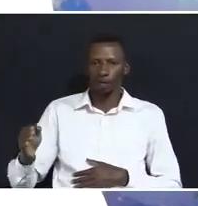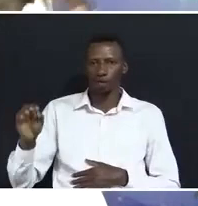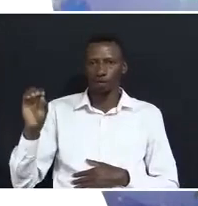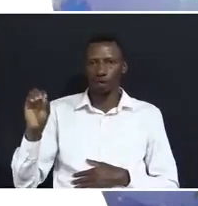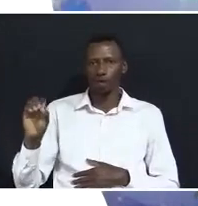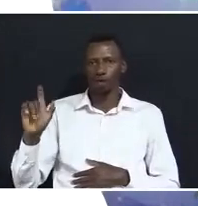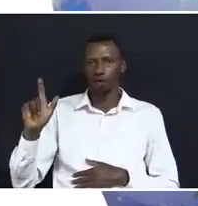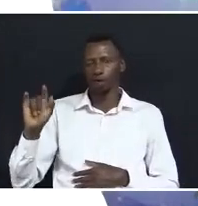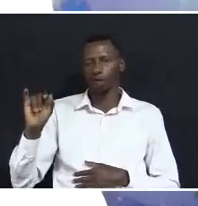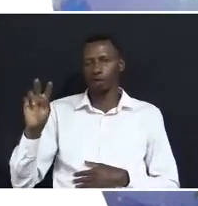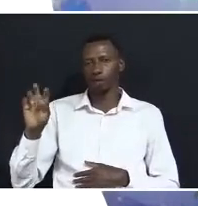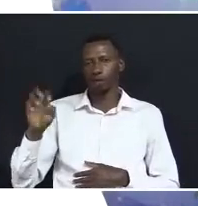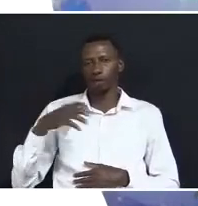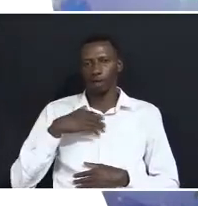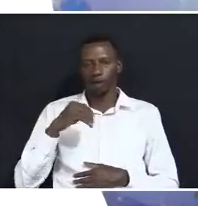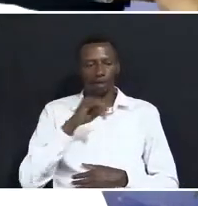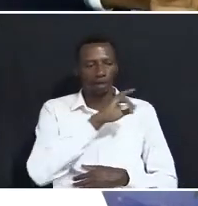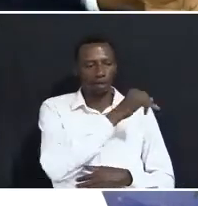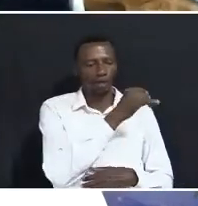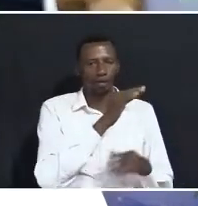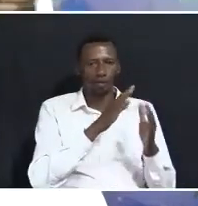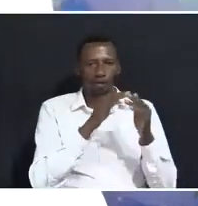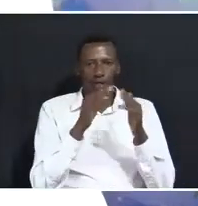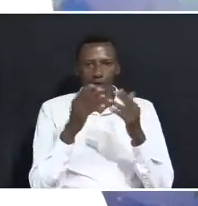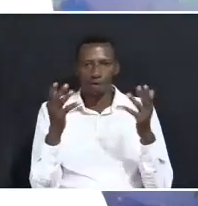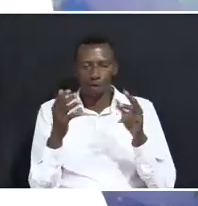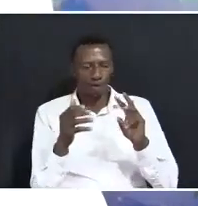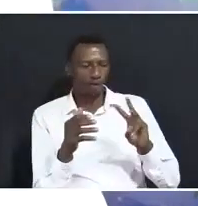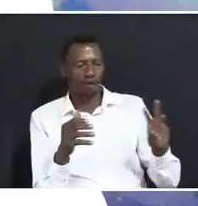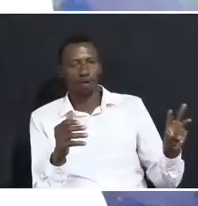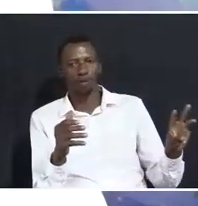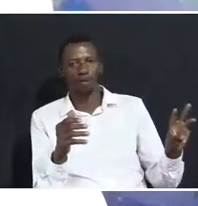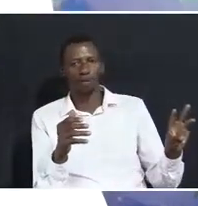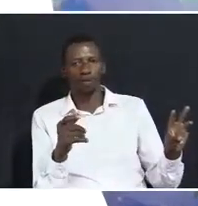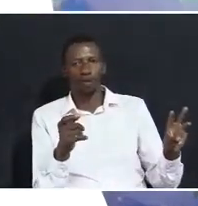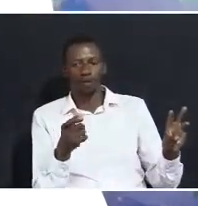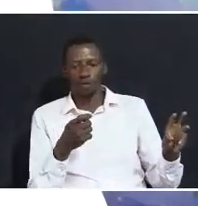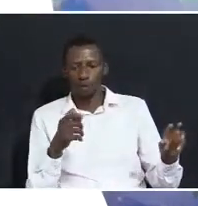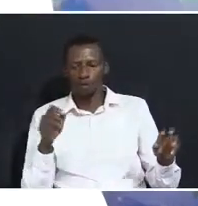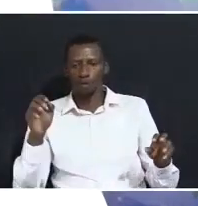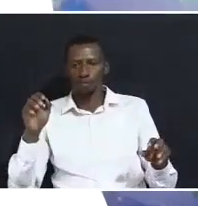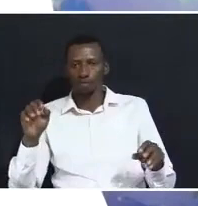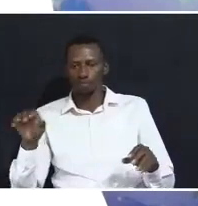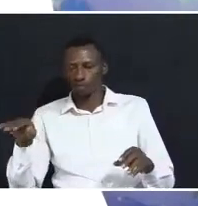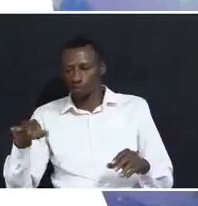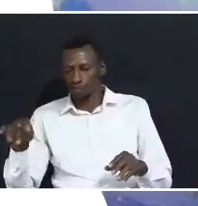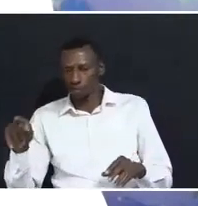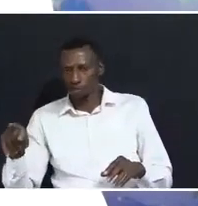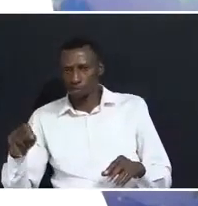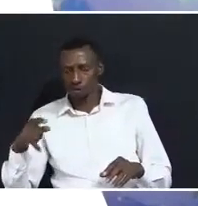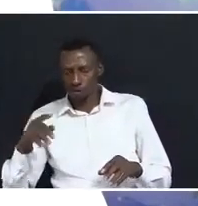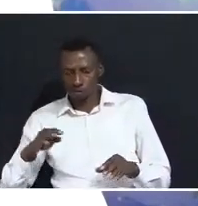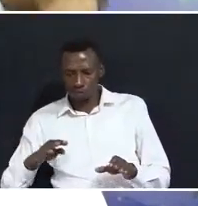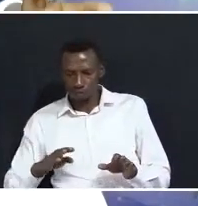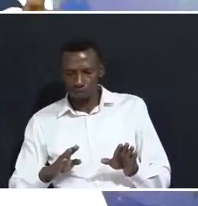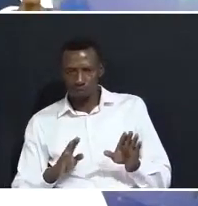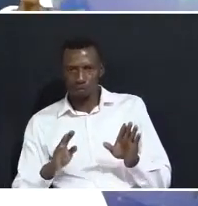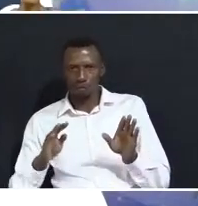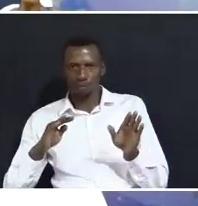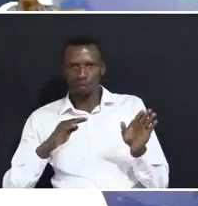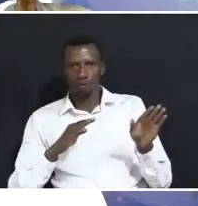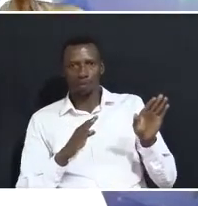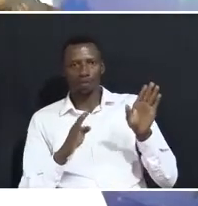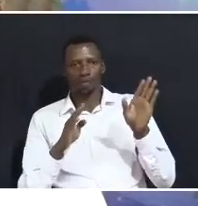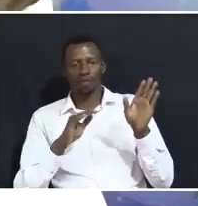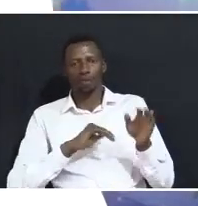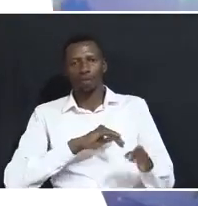and Jerusalem is on the western side. So from Bethany and Bethphage, you climb Mount